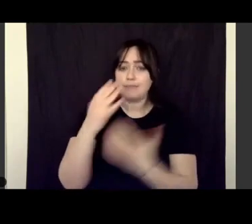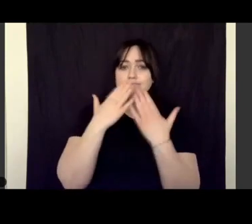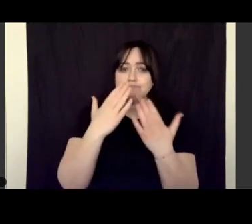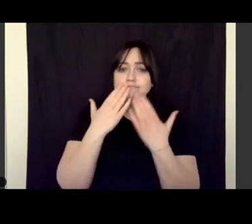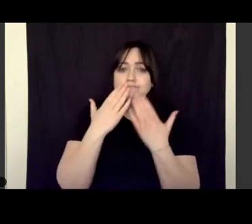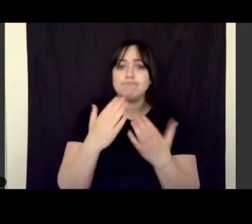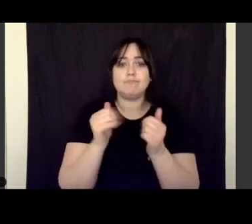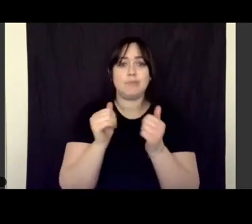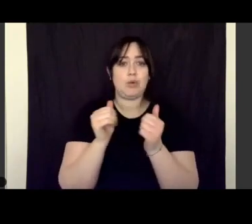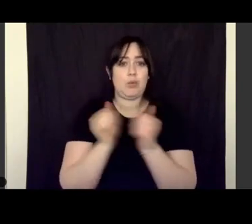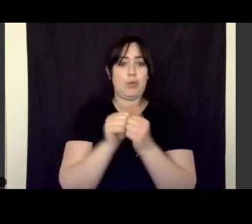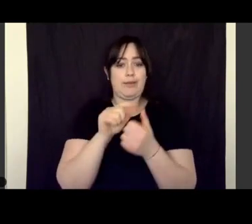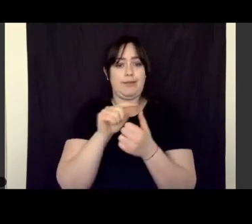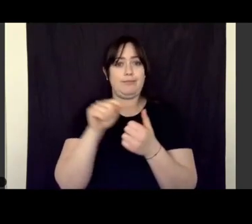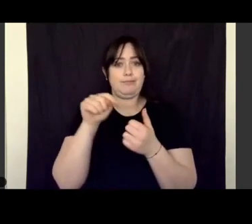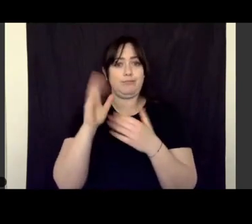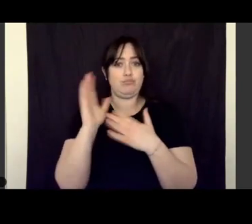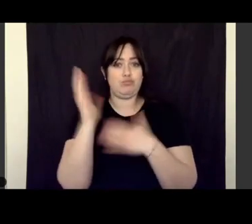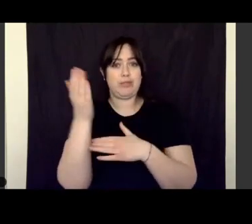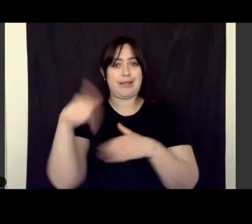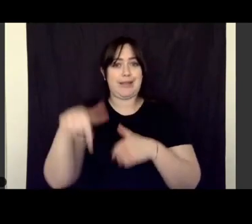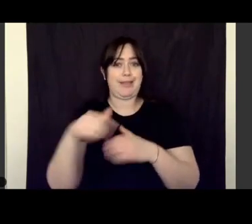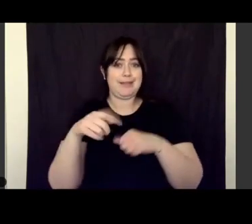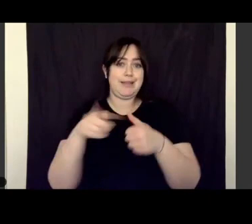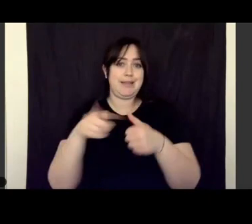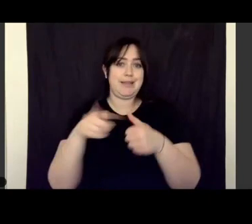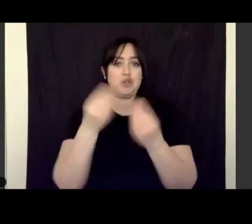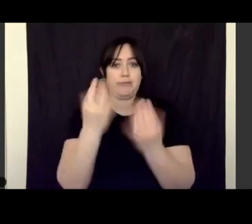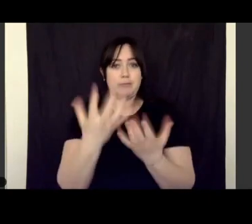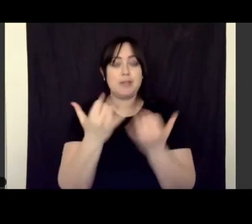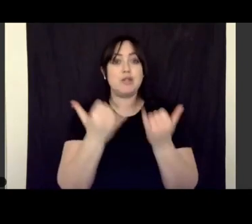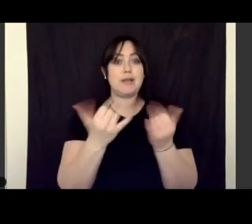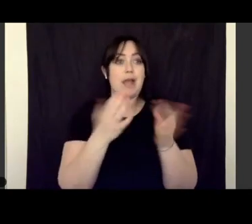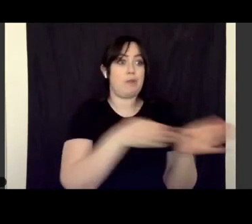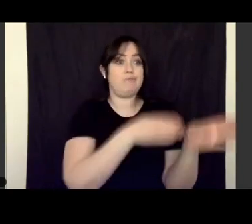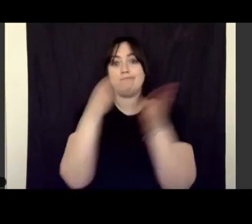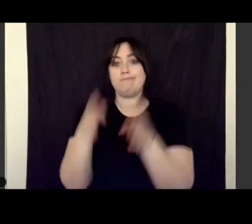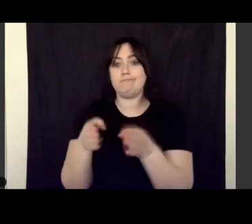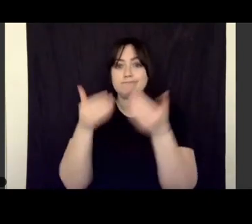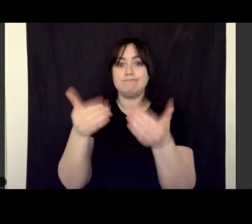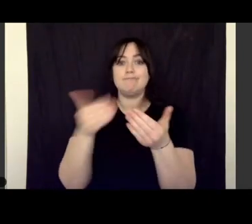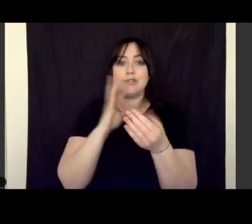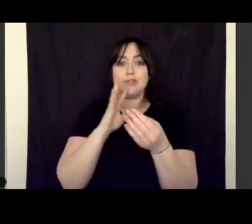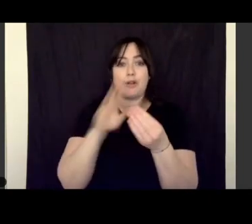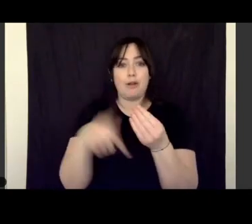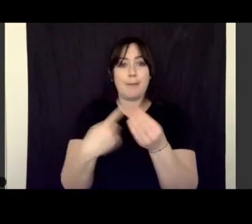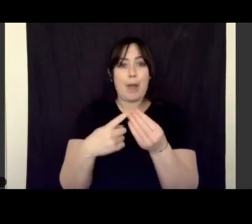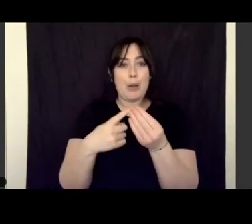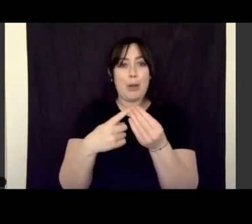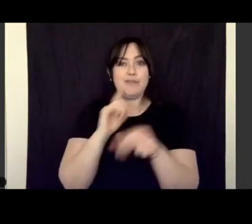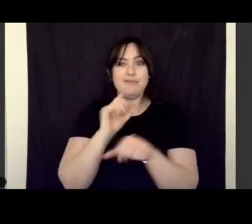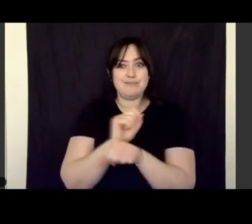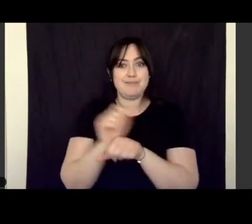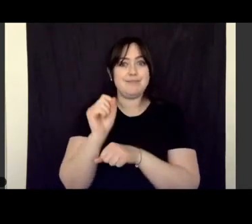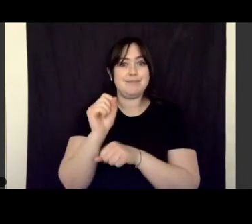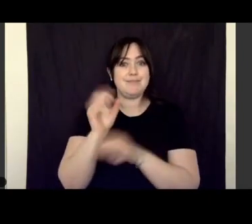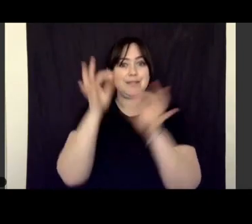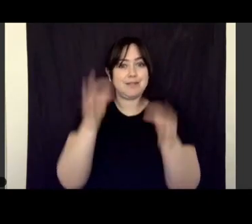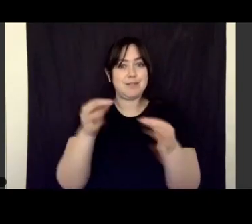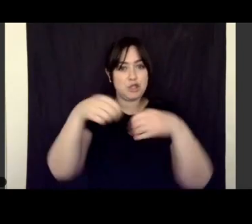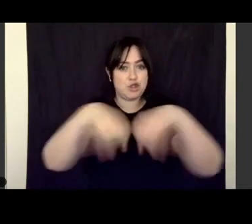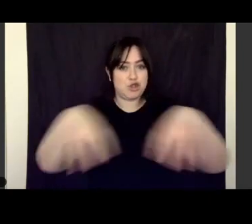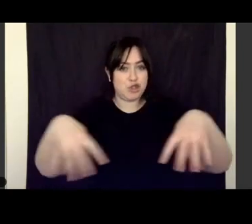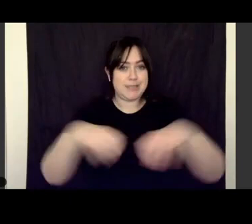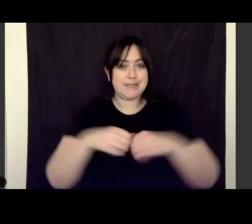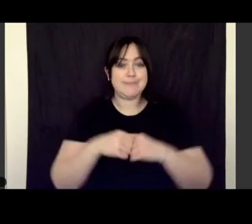discussion around the decision tree. So as Dan mentioned, he walked you a little bit through